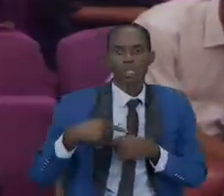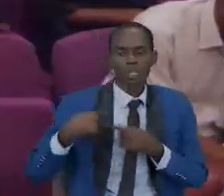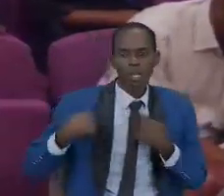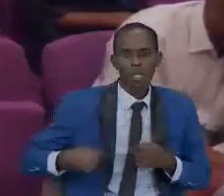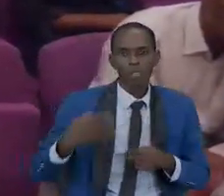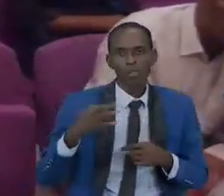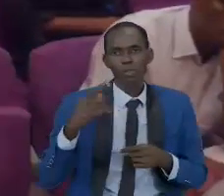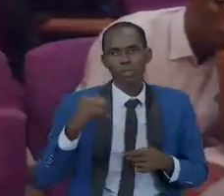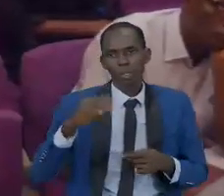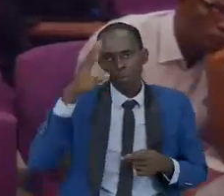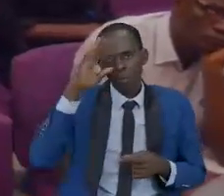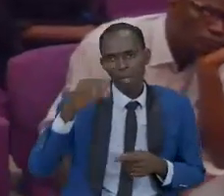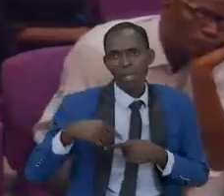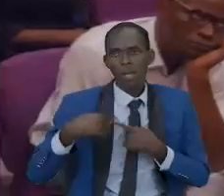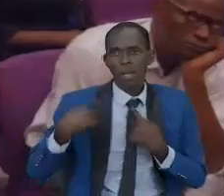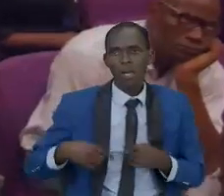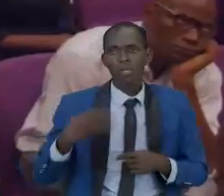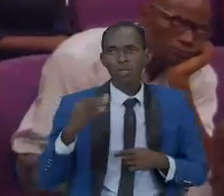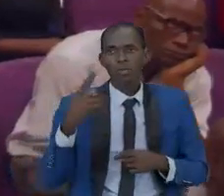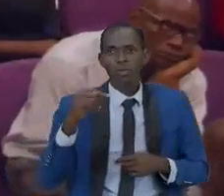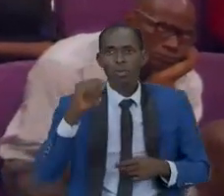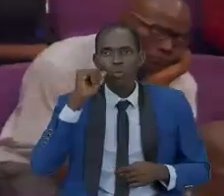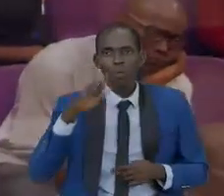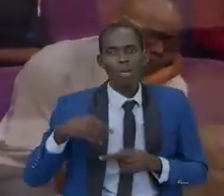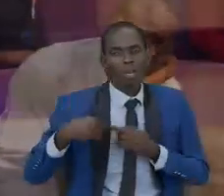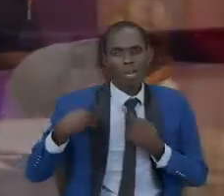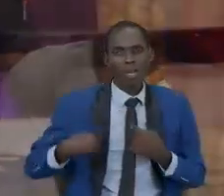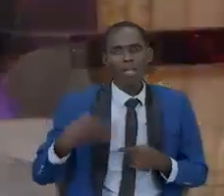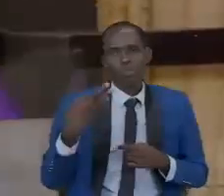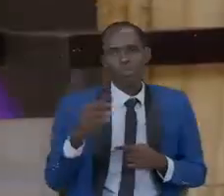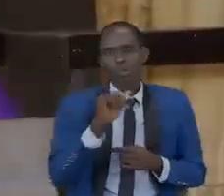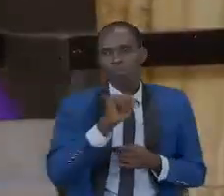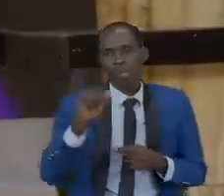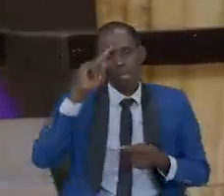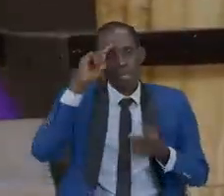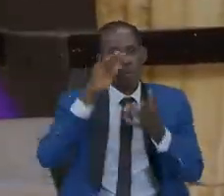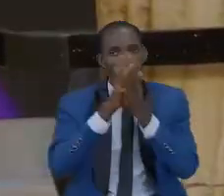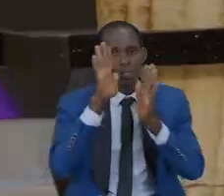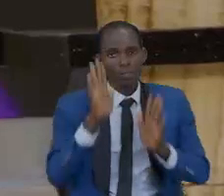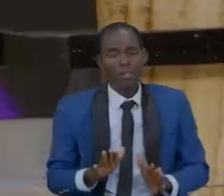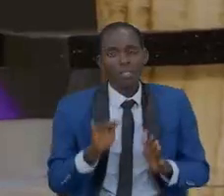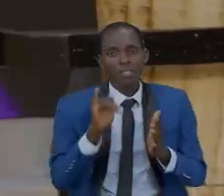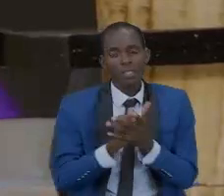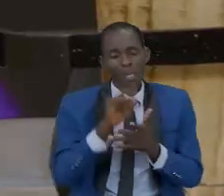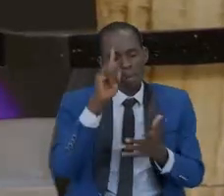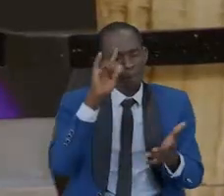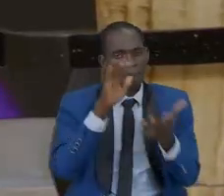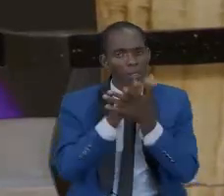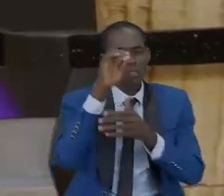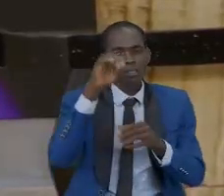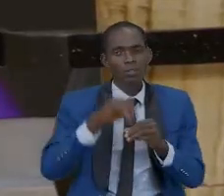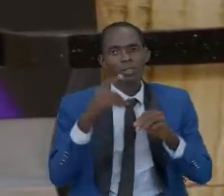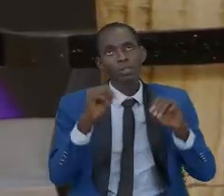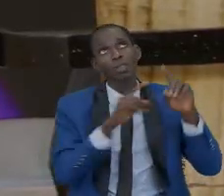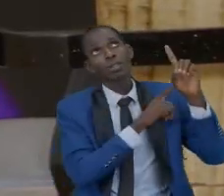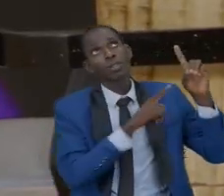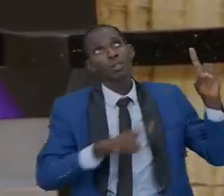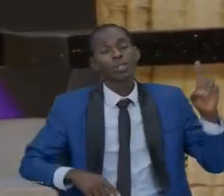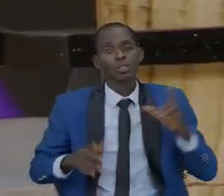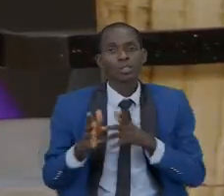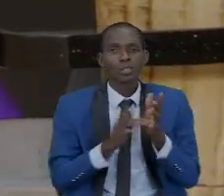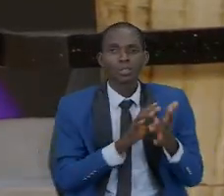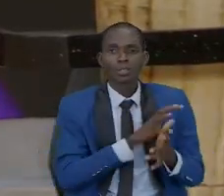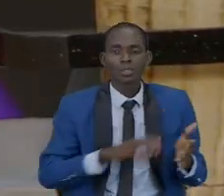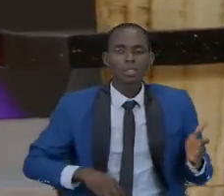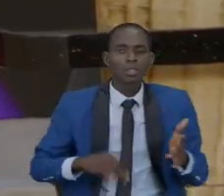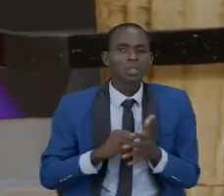the heart of the woman the heart of the believer the beliefs in the Lord Jesus Christ it